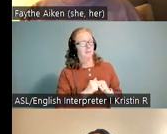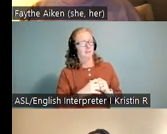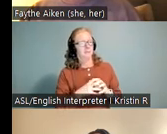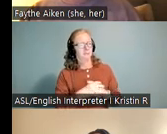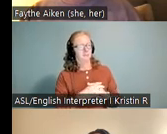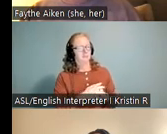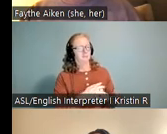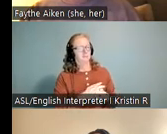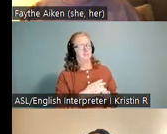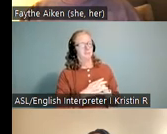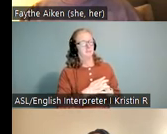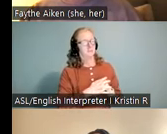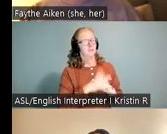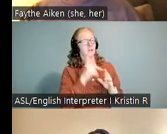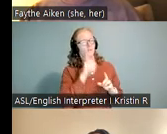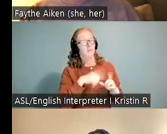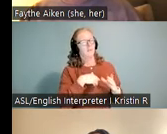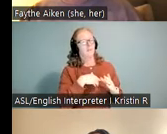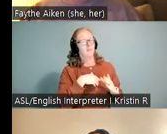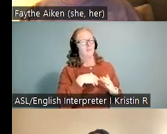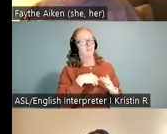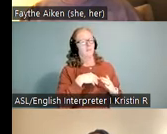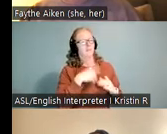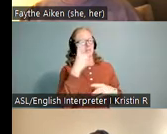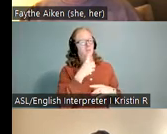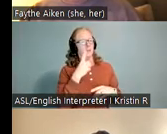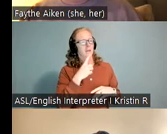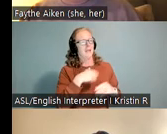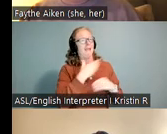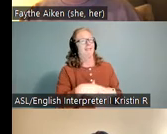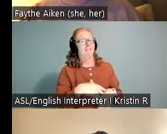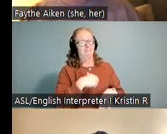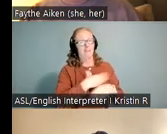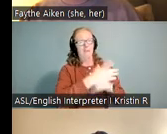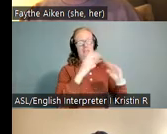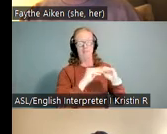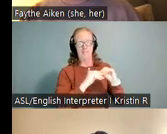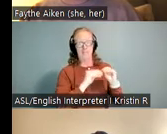shall be placed on the board's agenda for consideration at the next meeting?